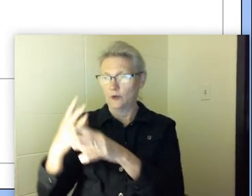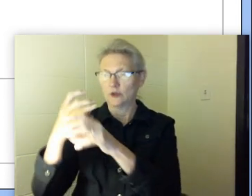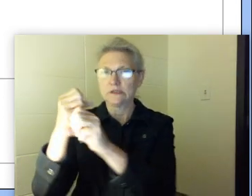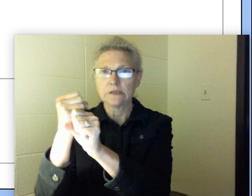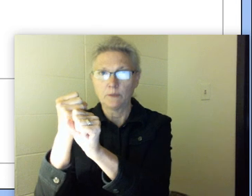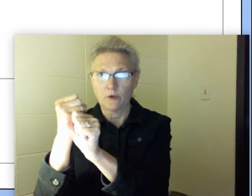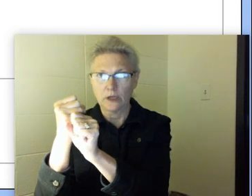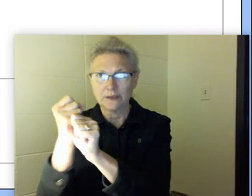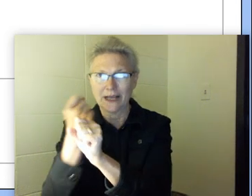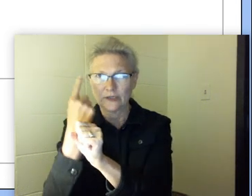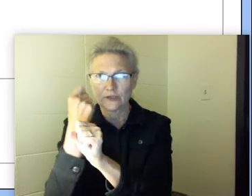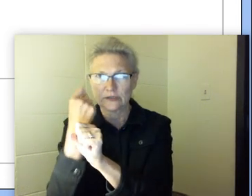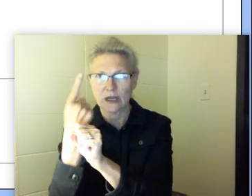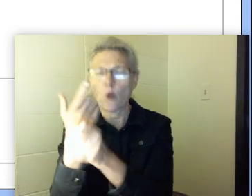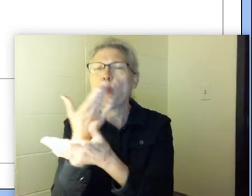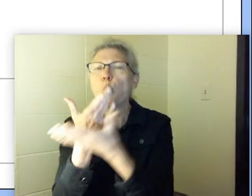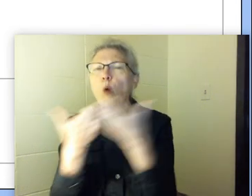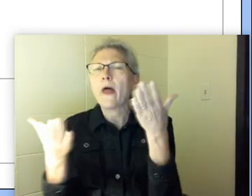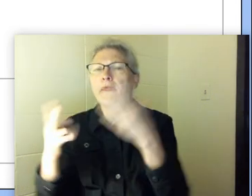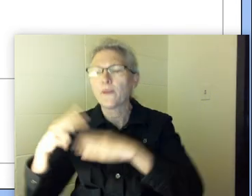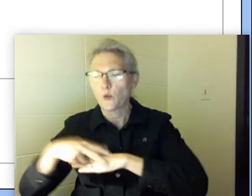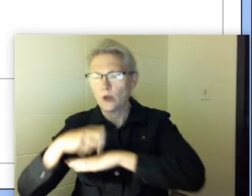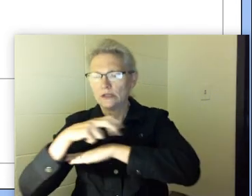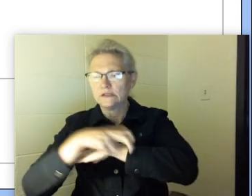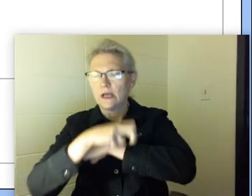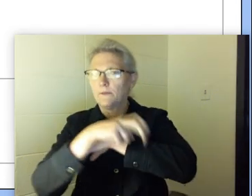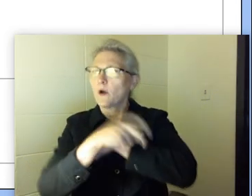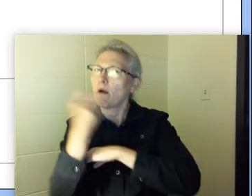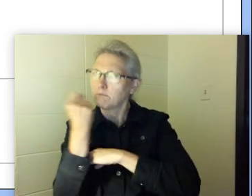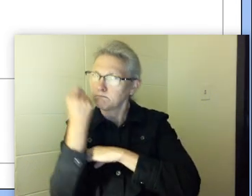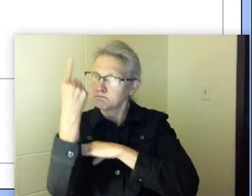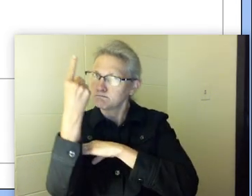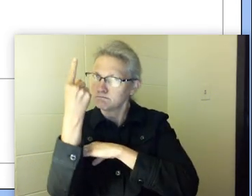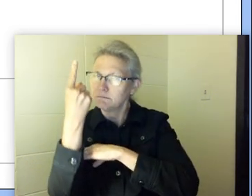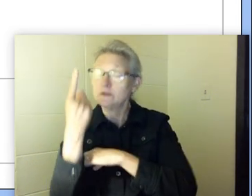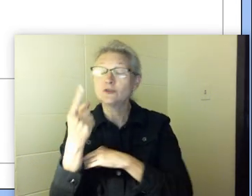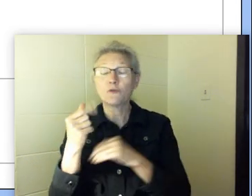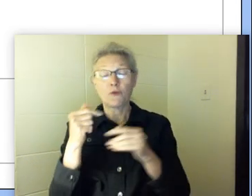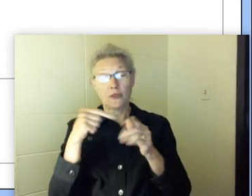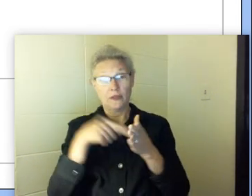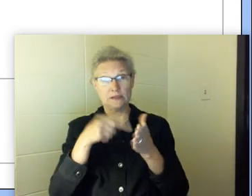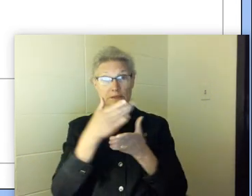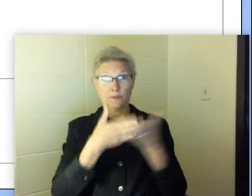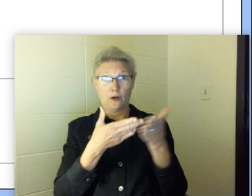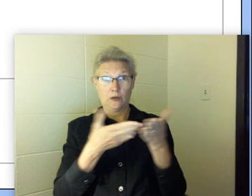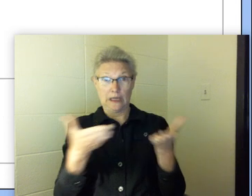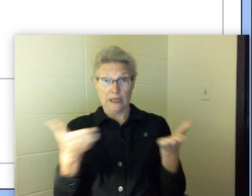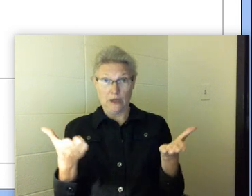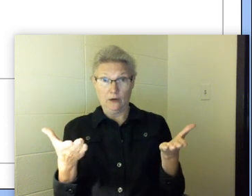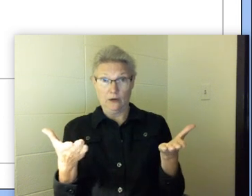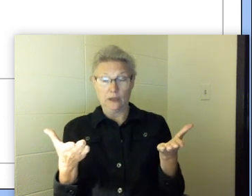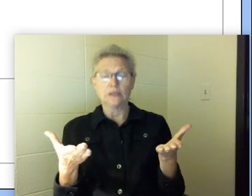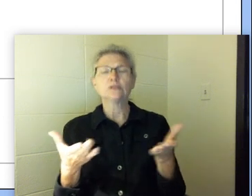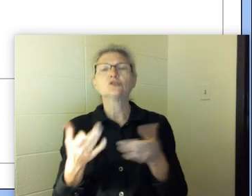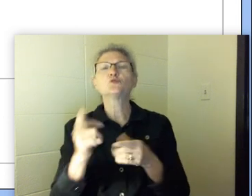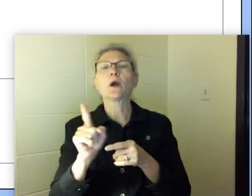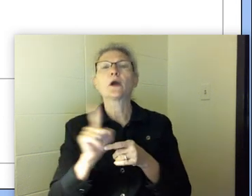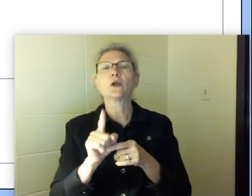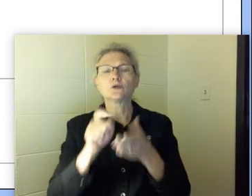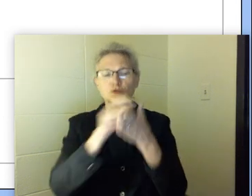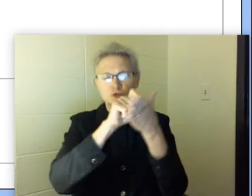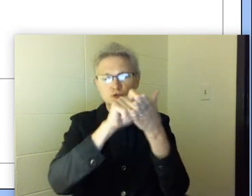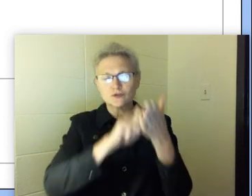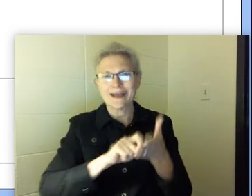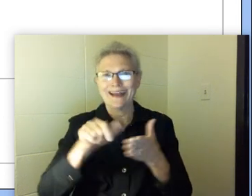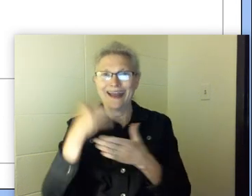by understanding, what the grasshopper came to realize. So for this part right here, this is just where you're jotting